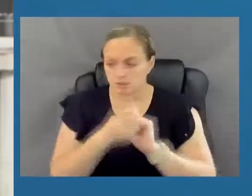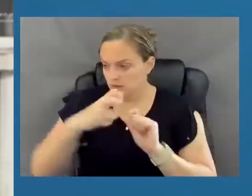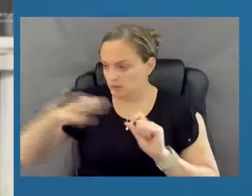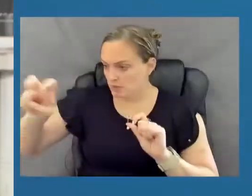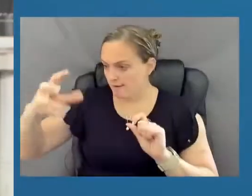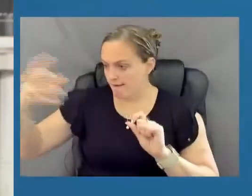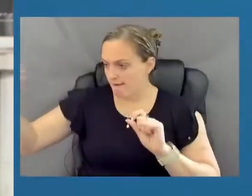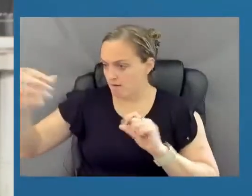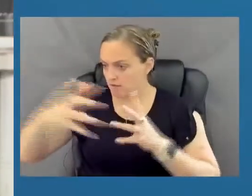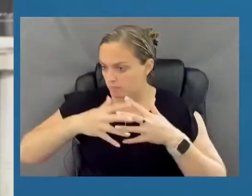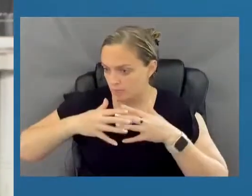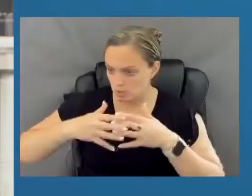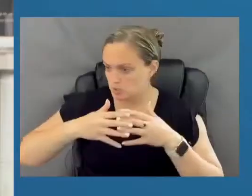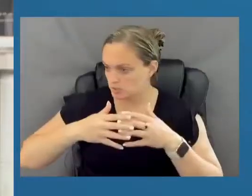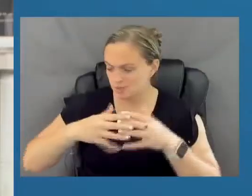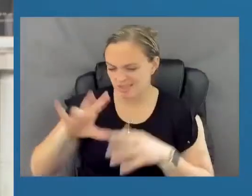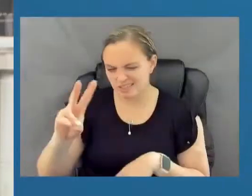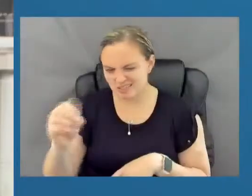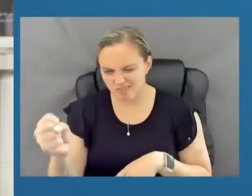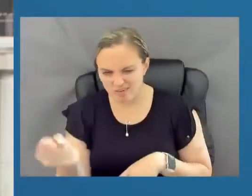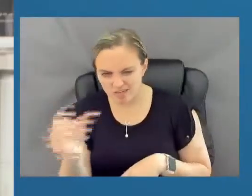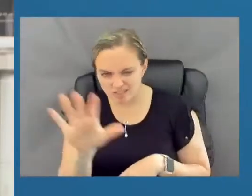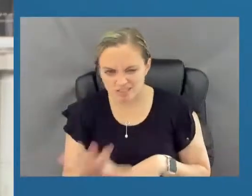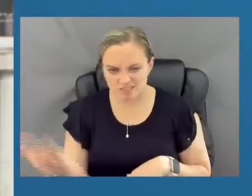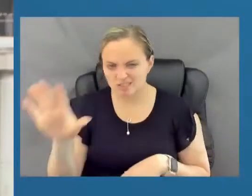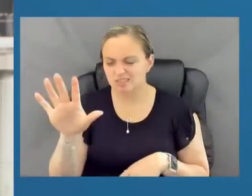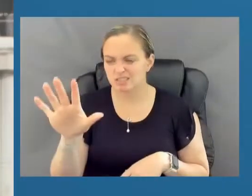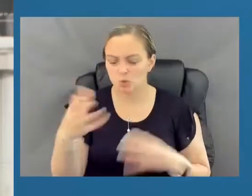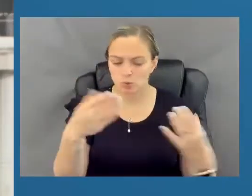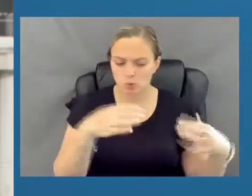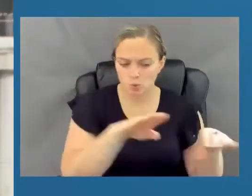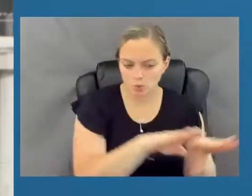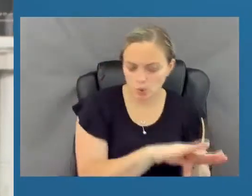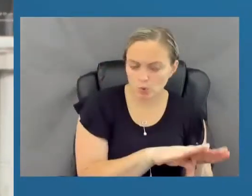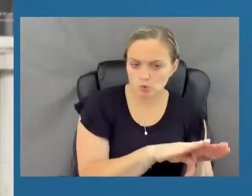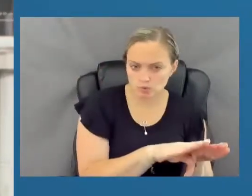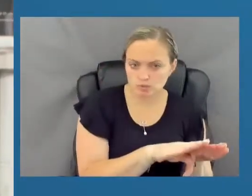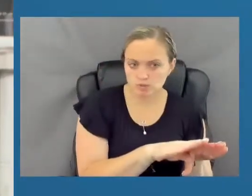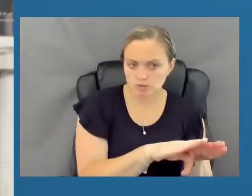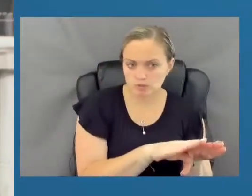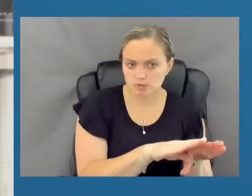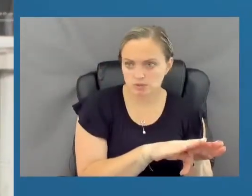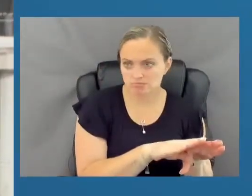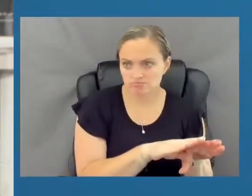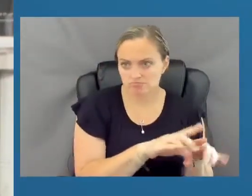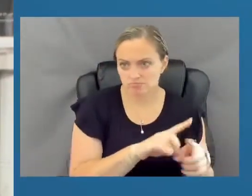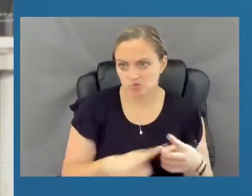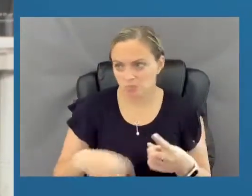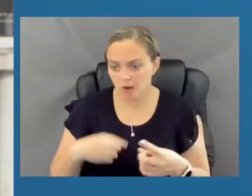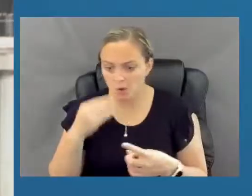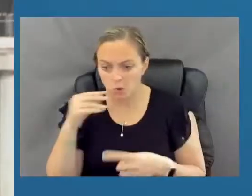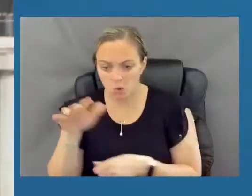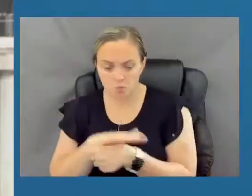70s. Factories closed, main streets from Niagara Falls down to my home turf of